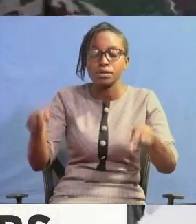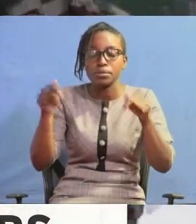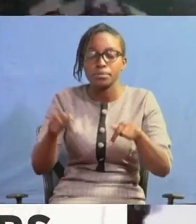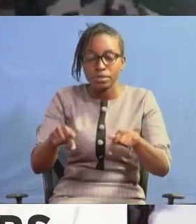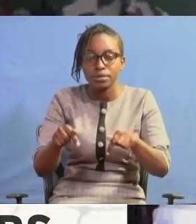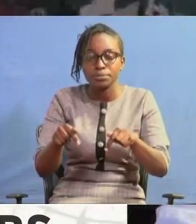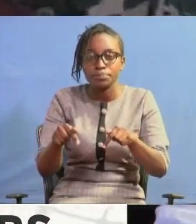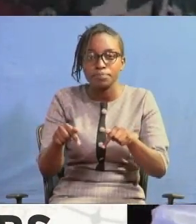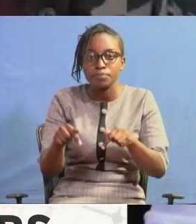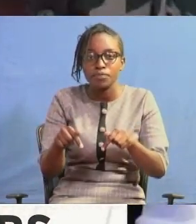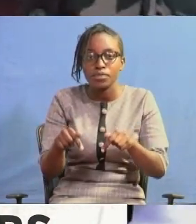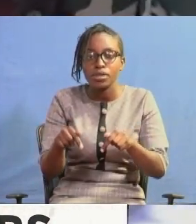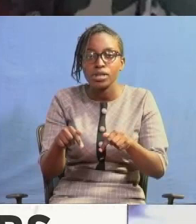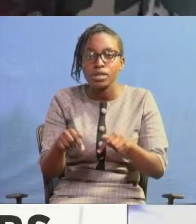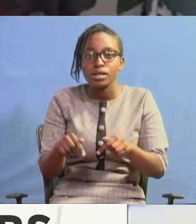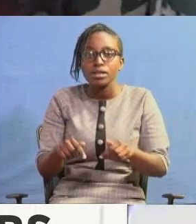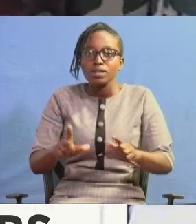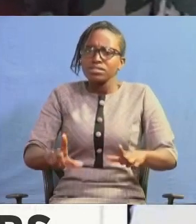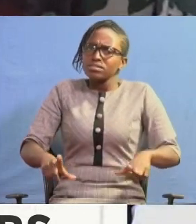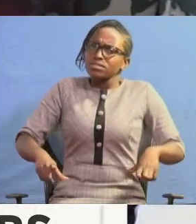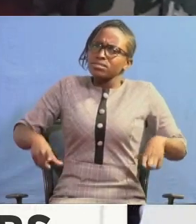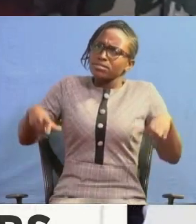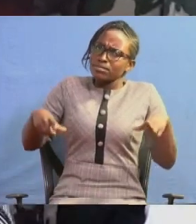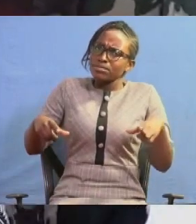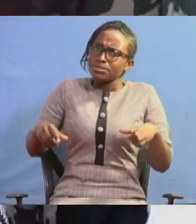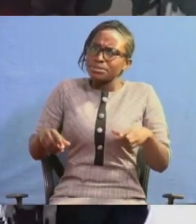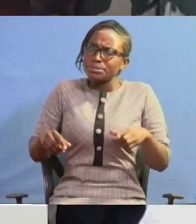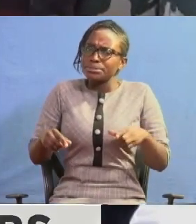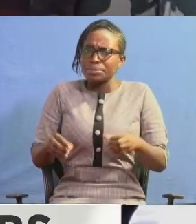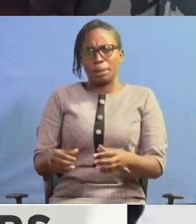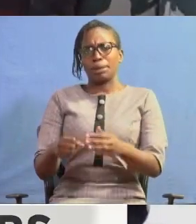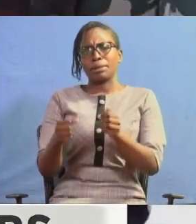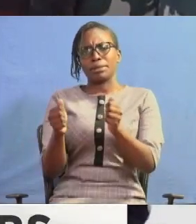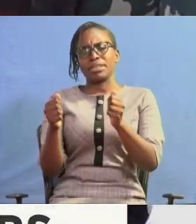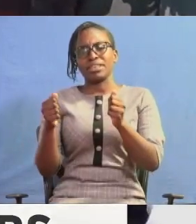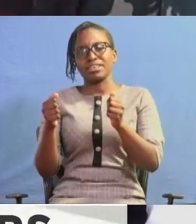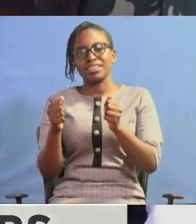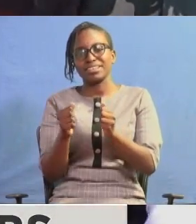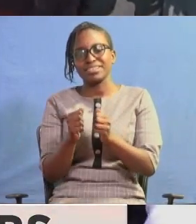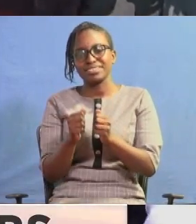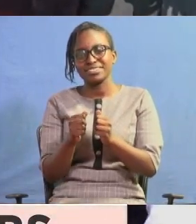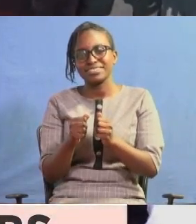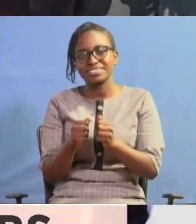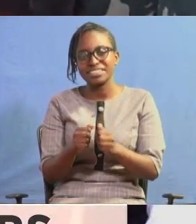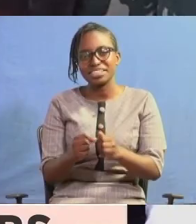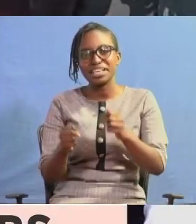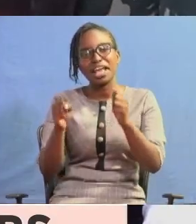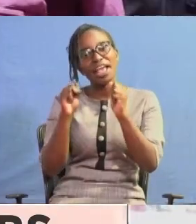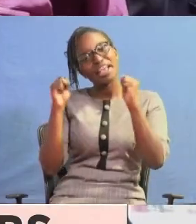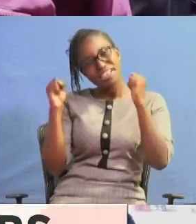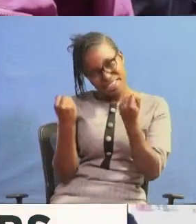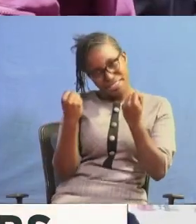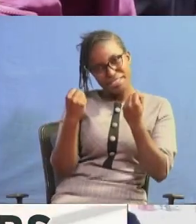people need to earn a livelihood, we also want you to be safe, okay? Tunataka mkuwe salama